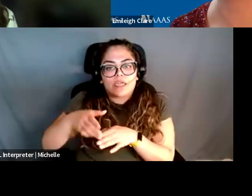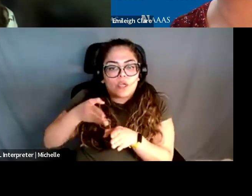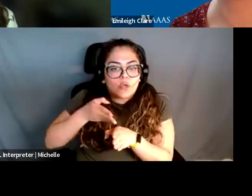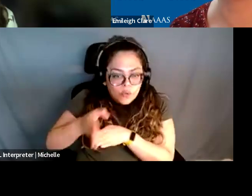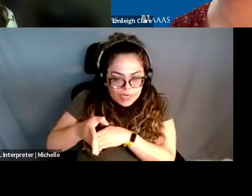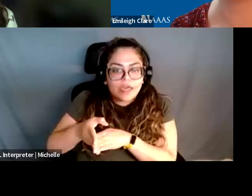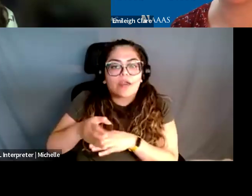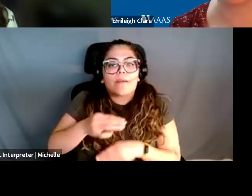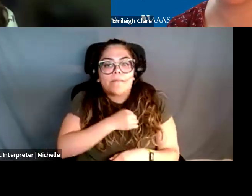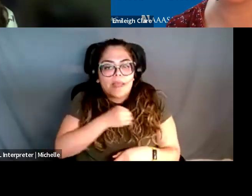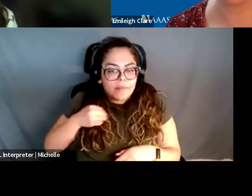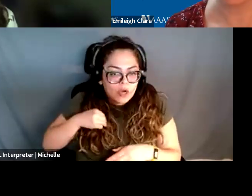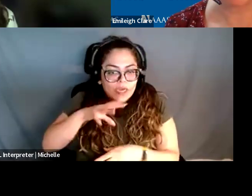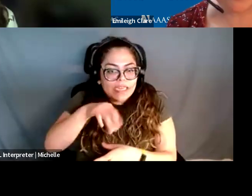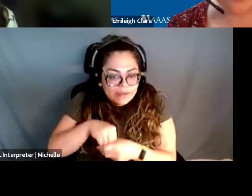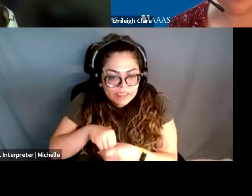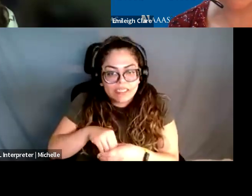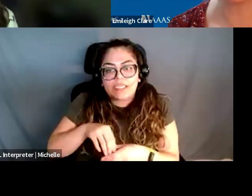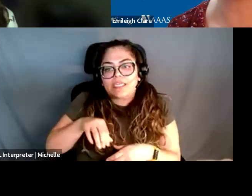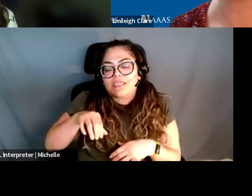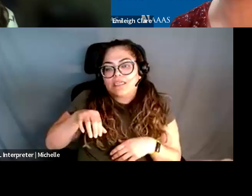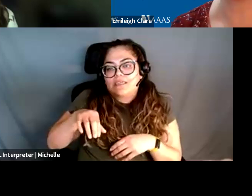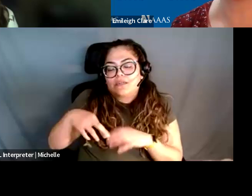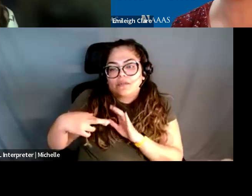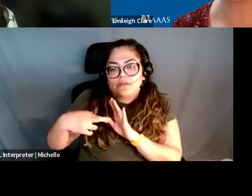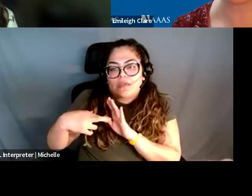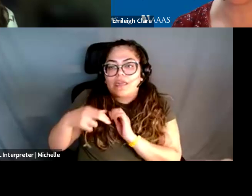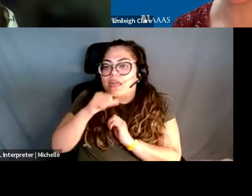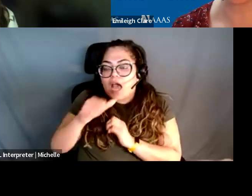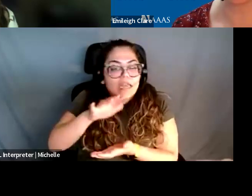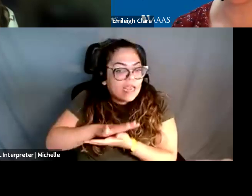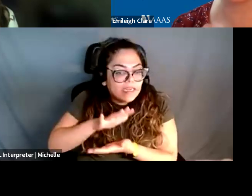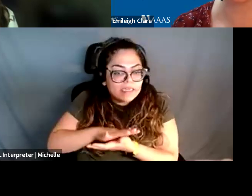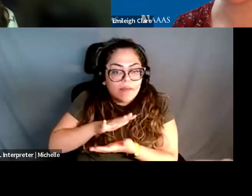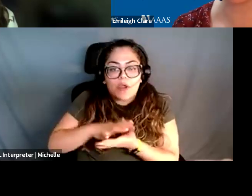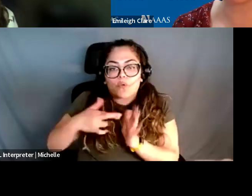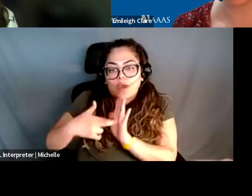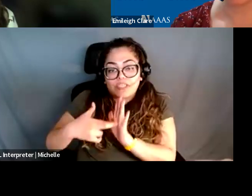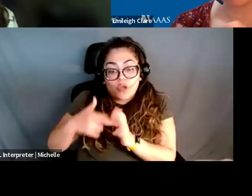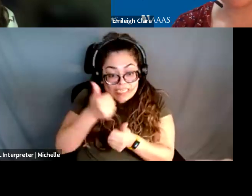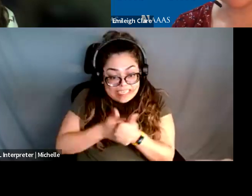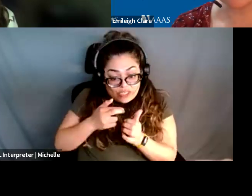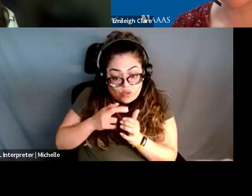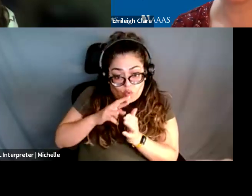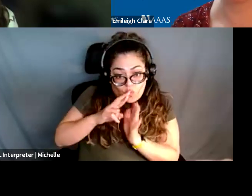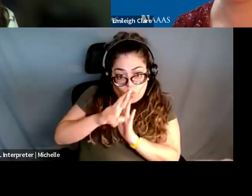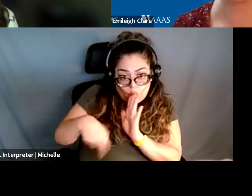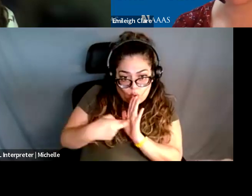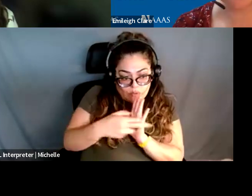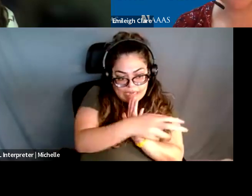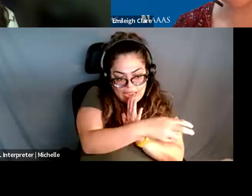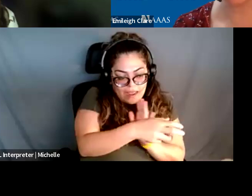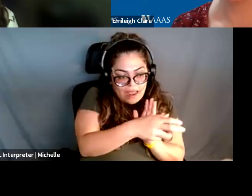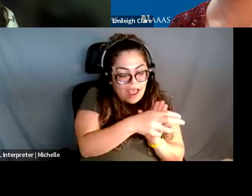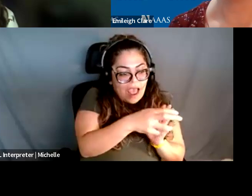and a non-academic representative. So those leadership roles were added to each of the leadership teams of